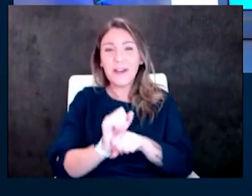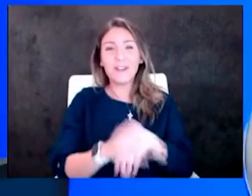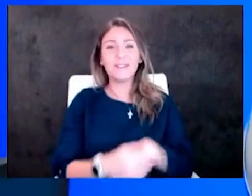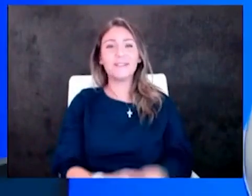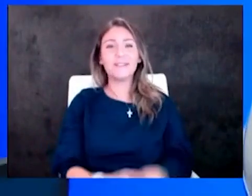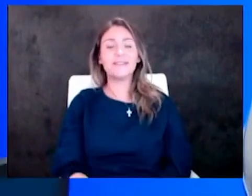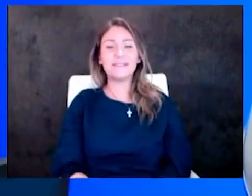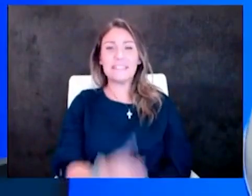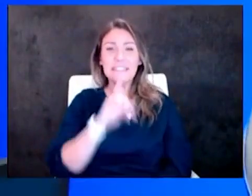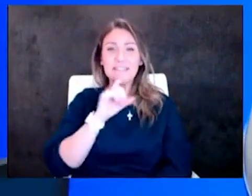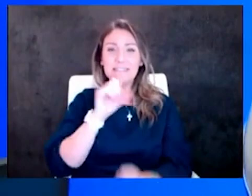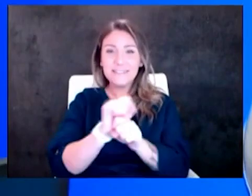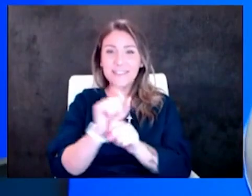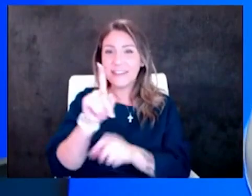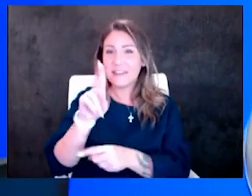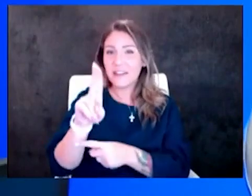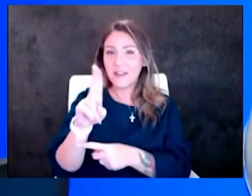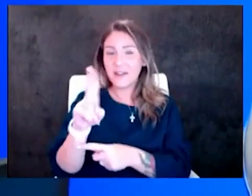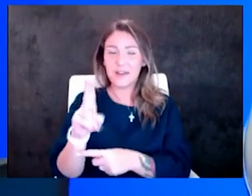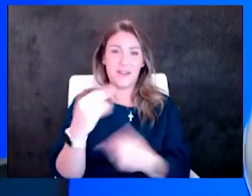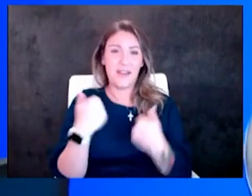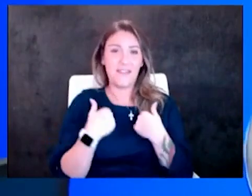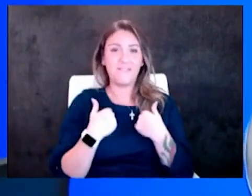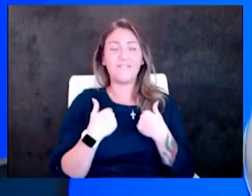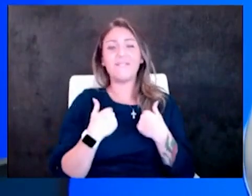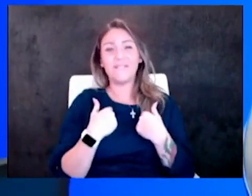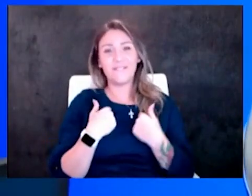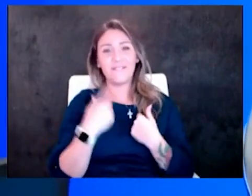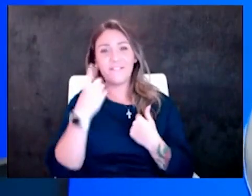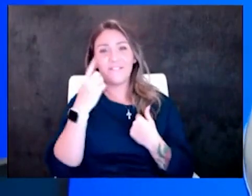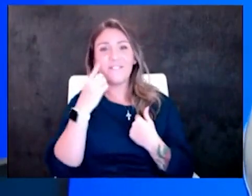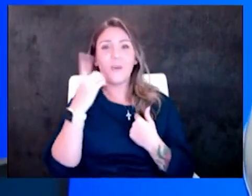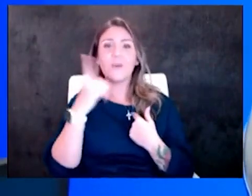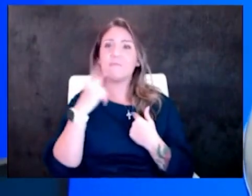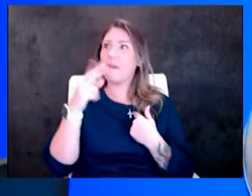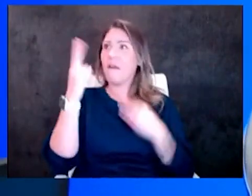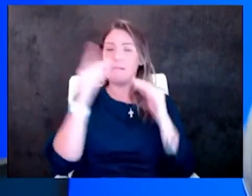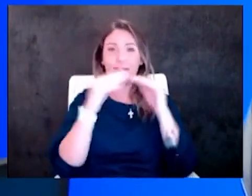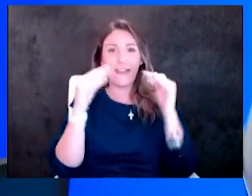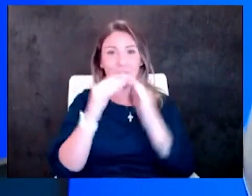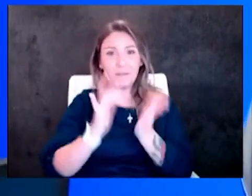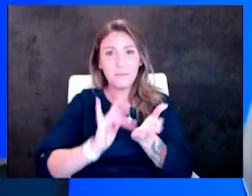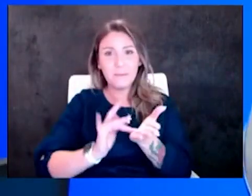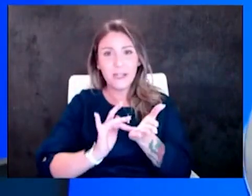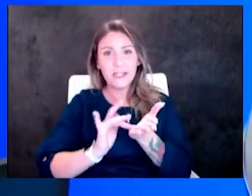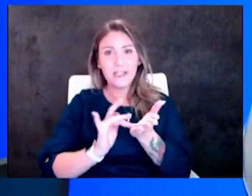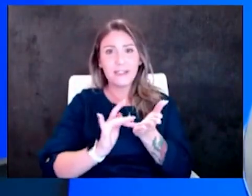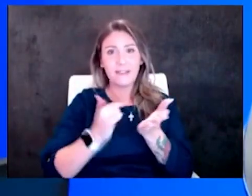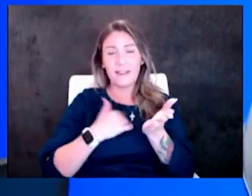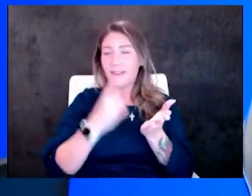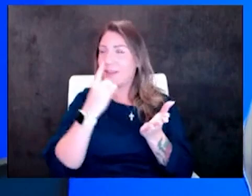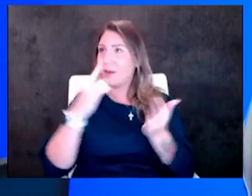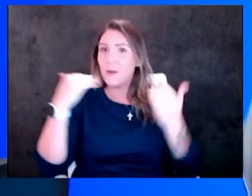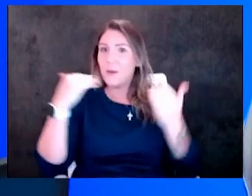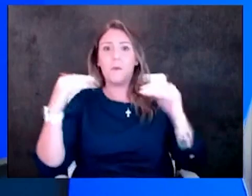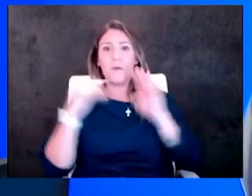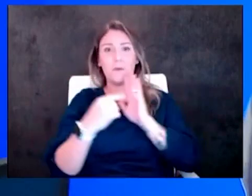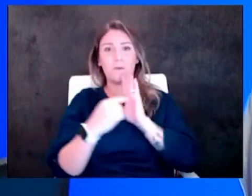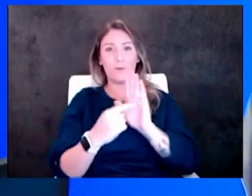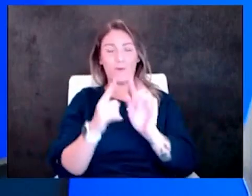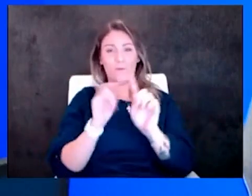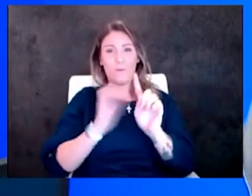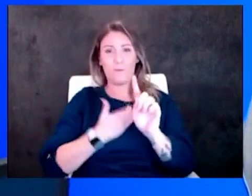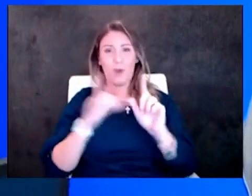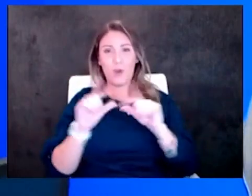that KU has to the highest levels of medicine is, I think, exemplified by our group. Our